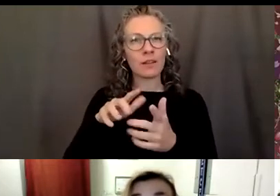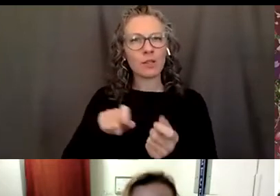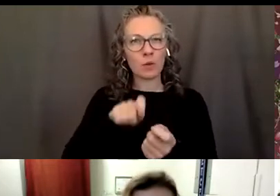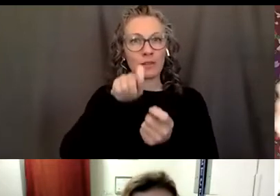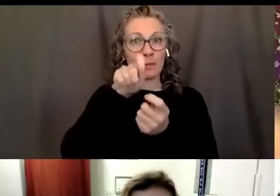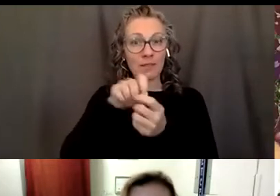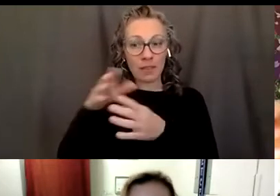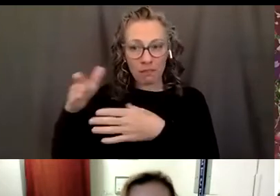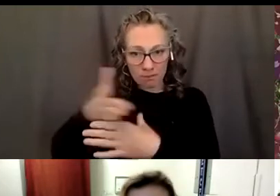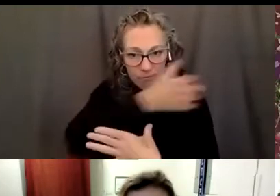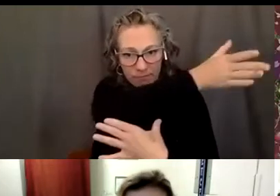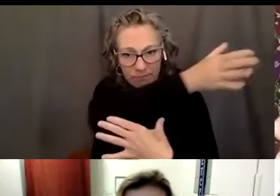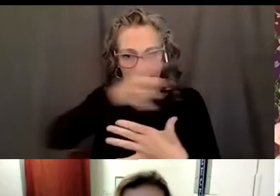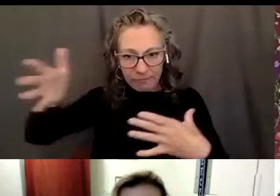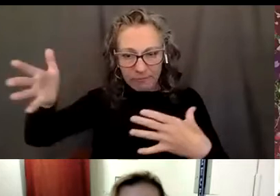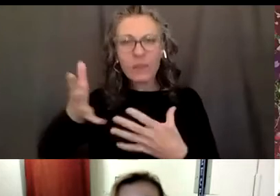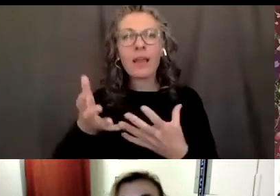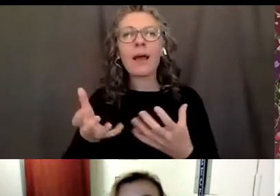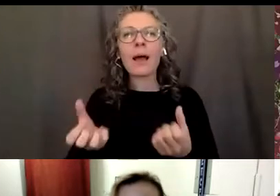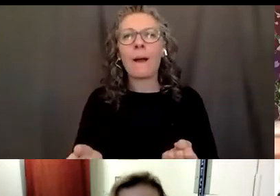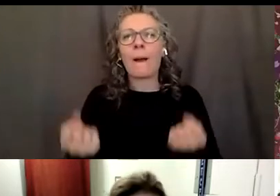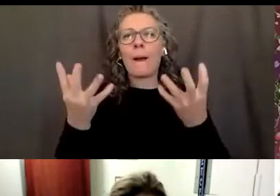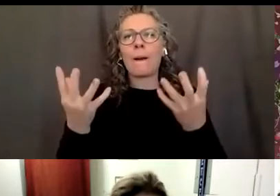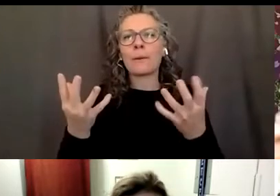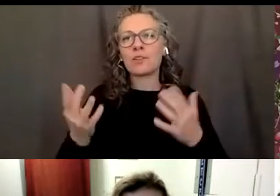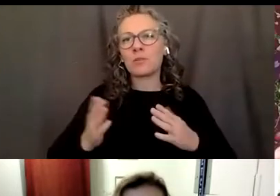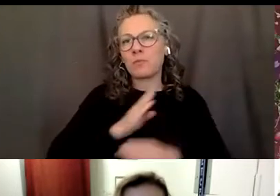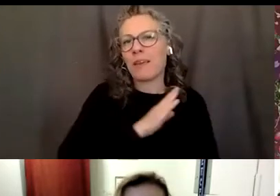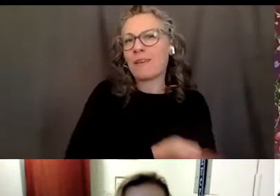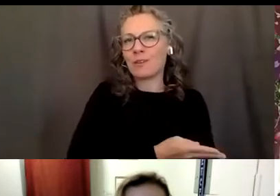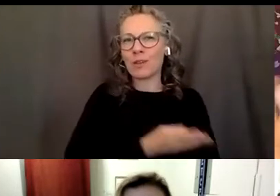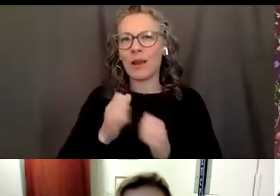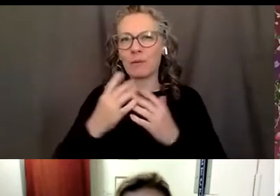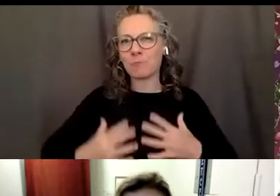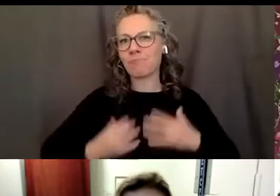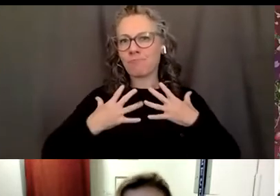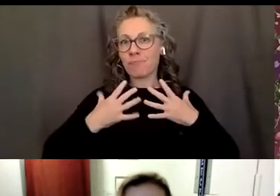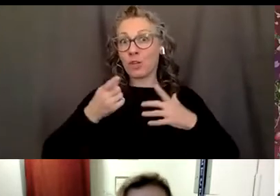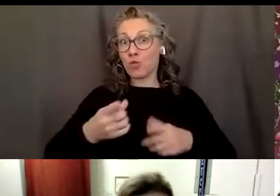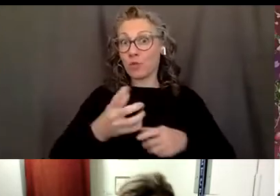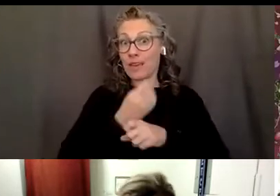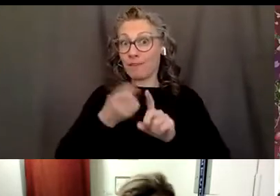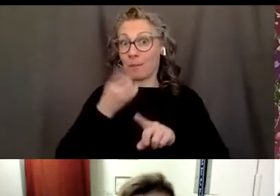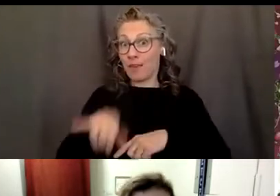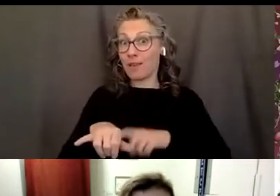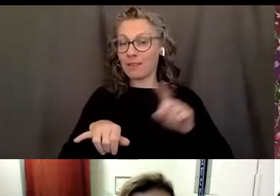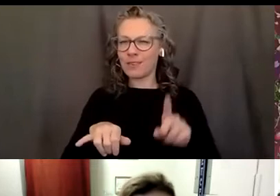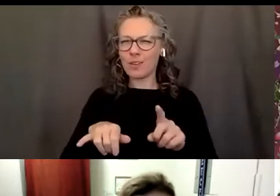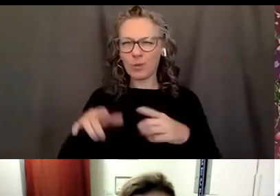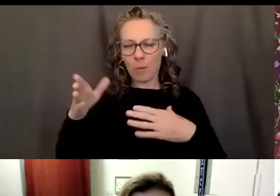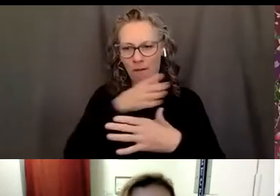is determined by how much juice and how much joy you're getting from it. The more, so you'll find your sweet